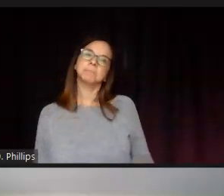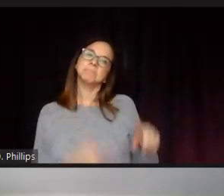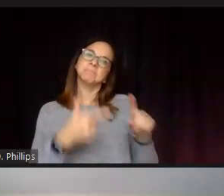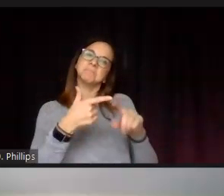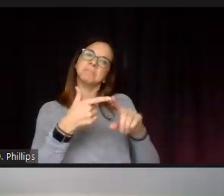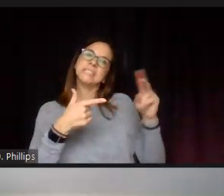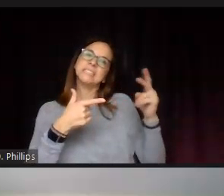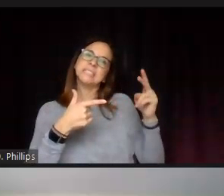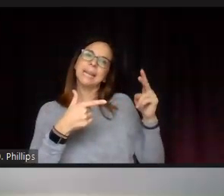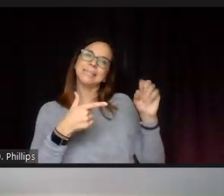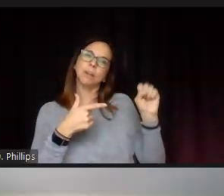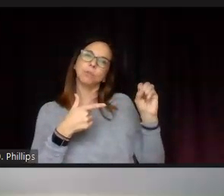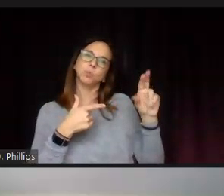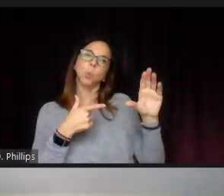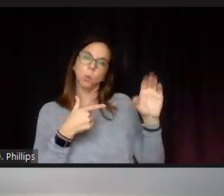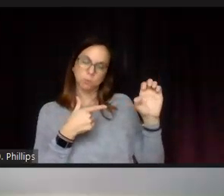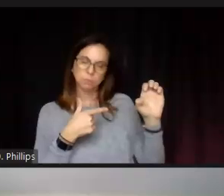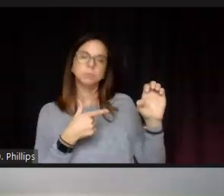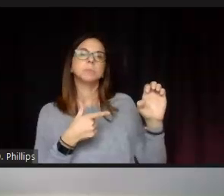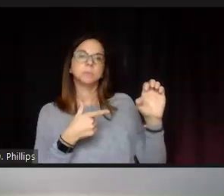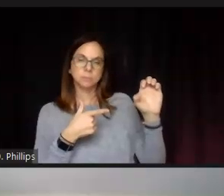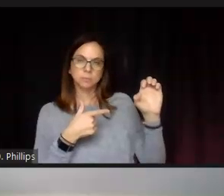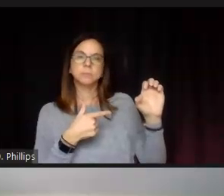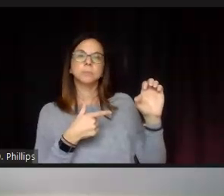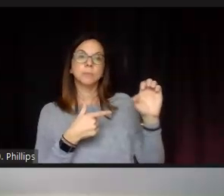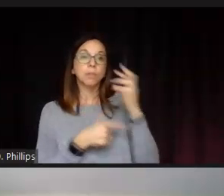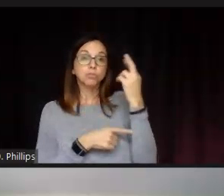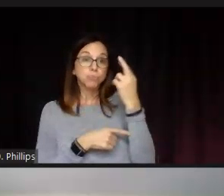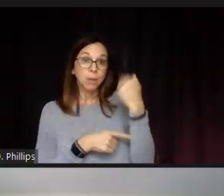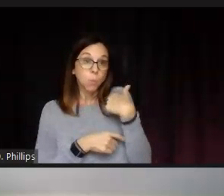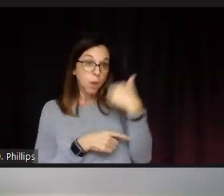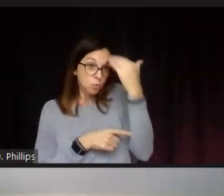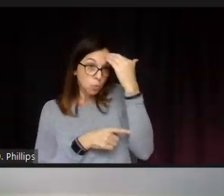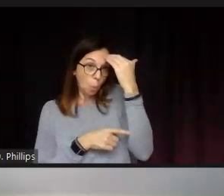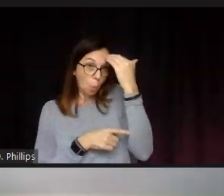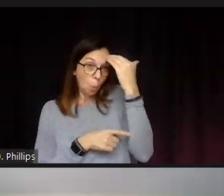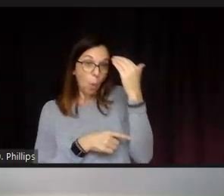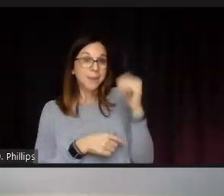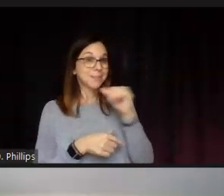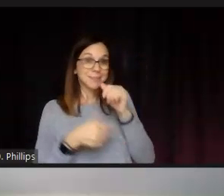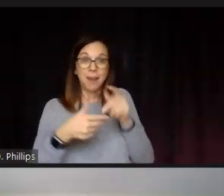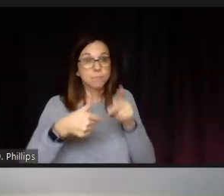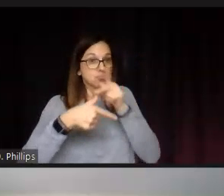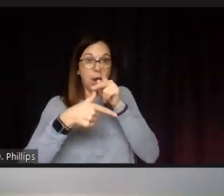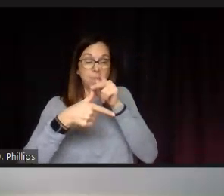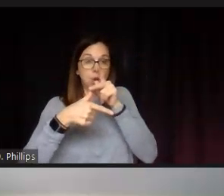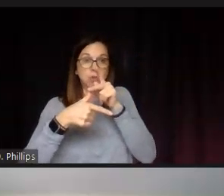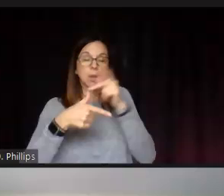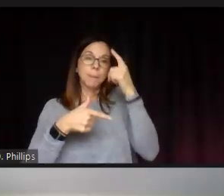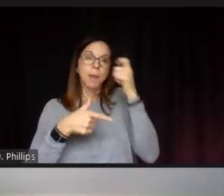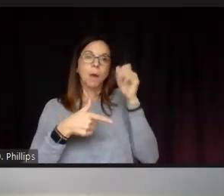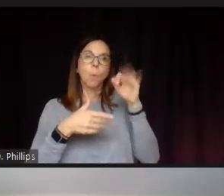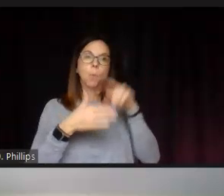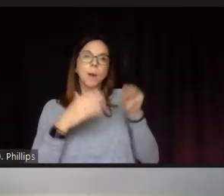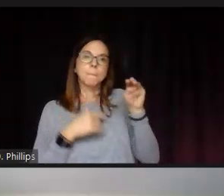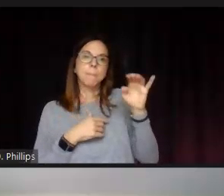Secondary. Secondary, okay. And the reason we know it's not primary is because of what